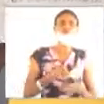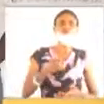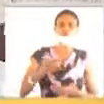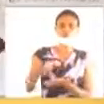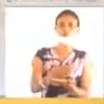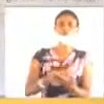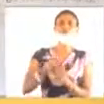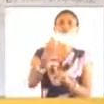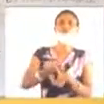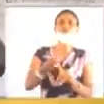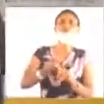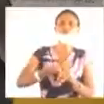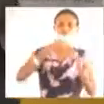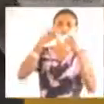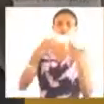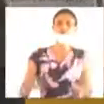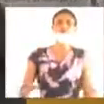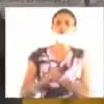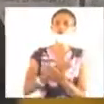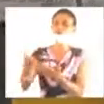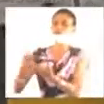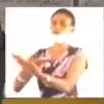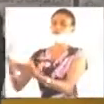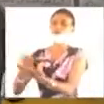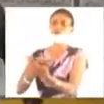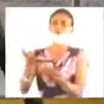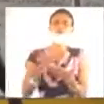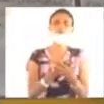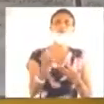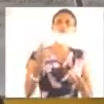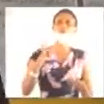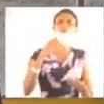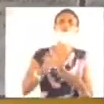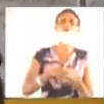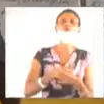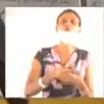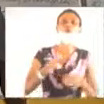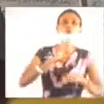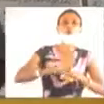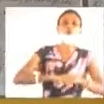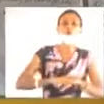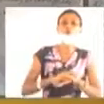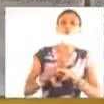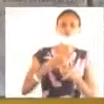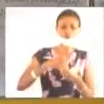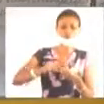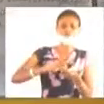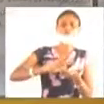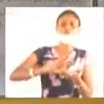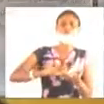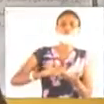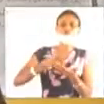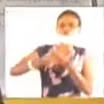Another point we are looking at is that they spend most of their money, their earnings, on